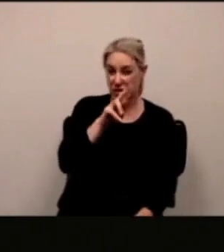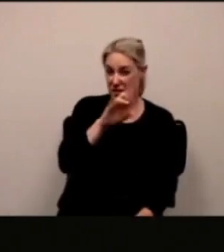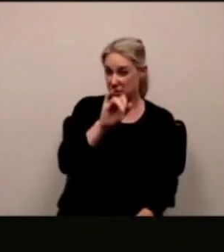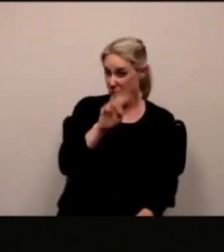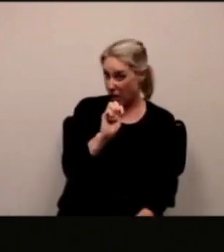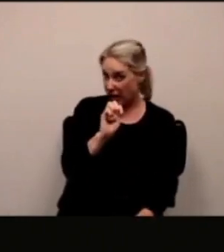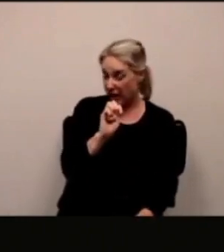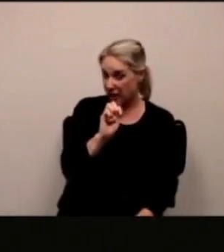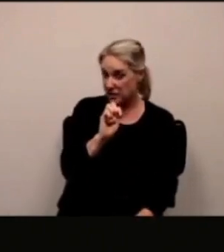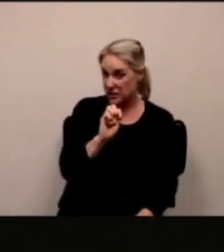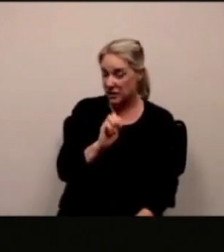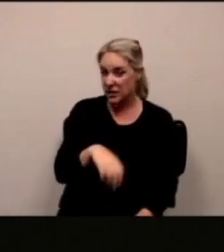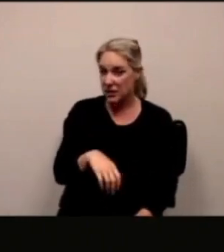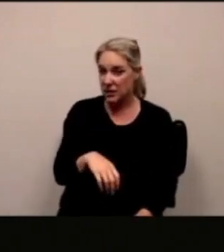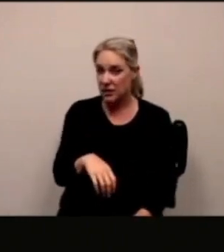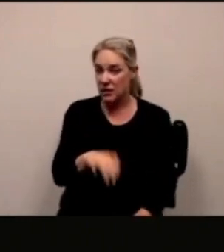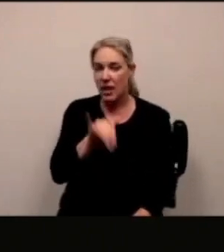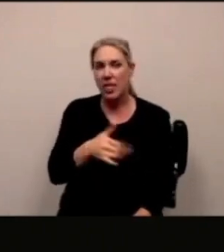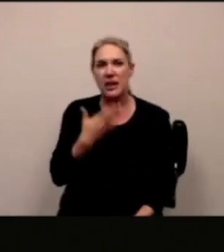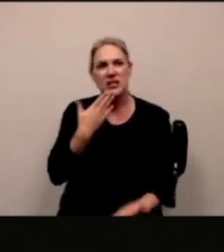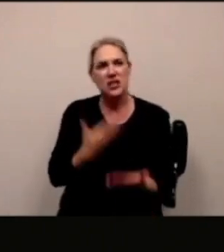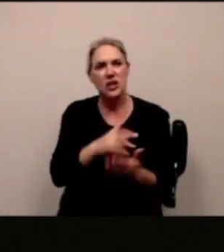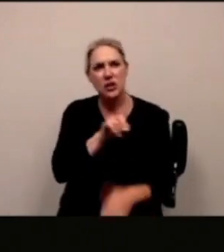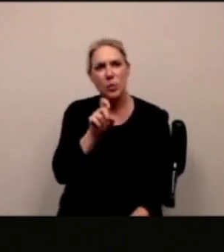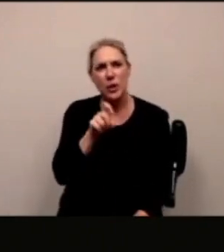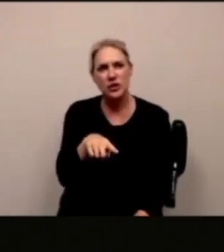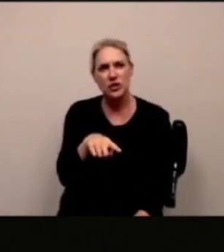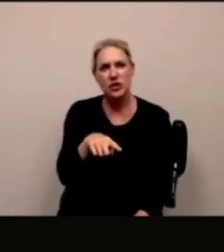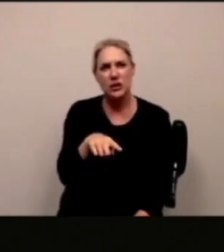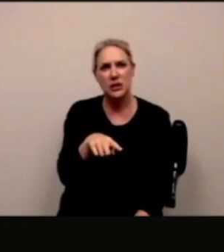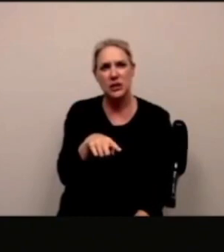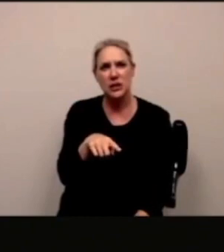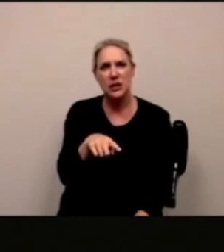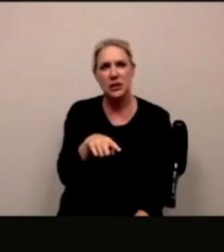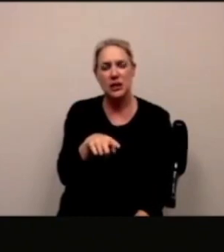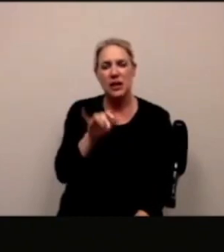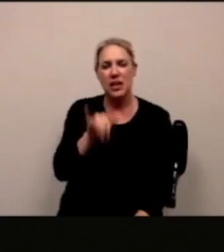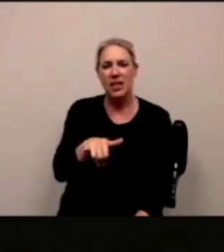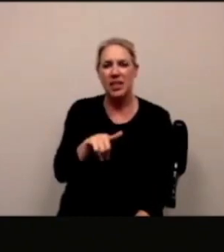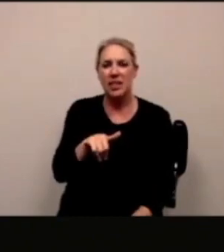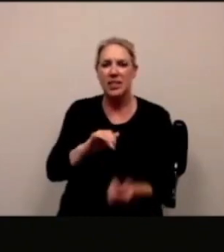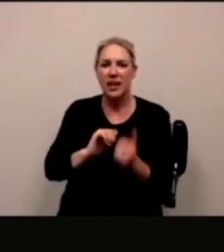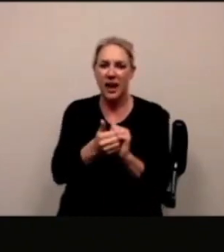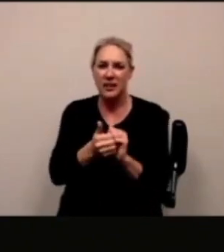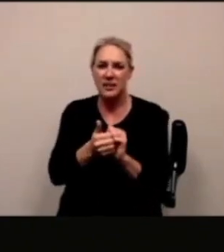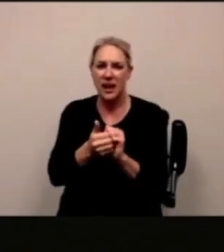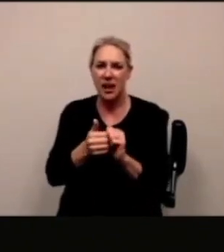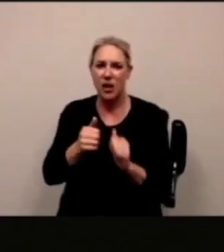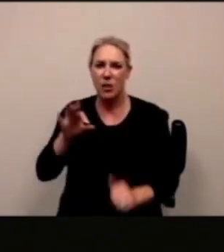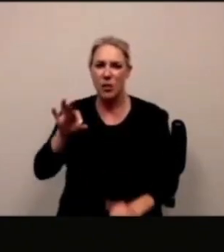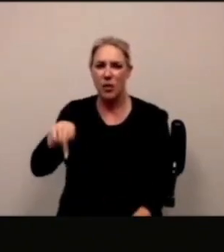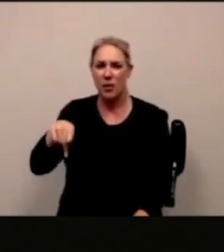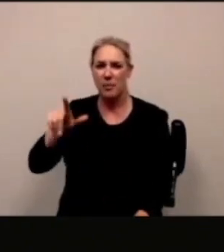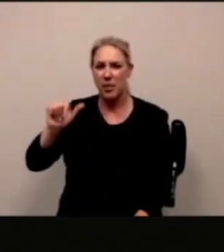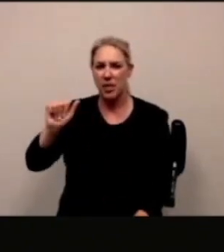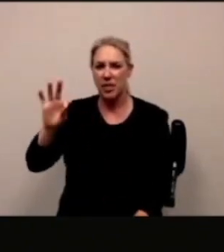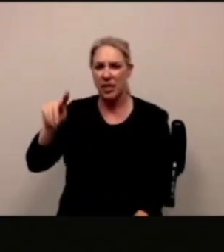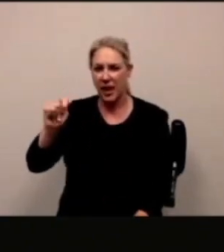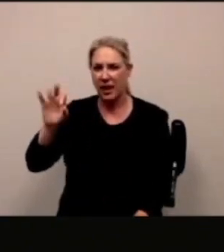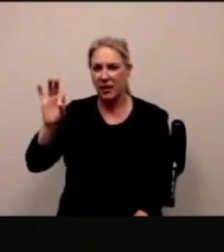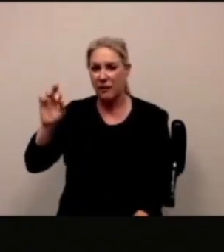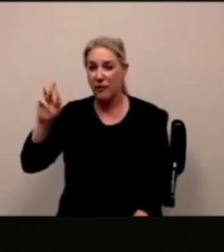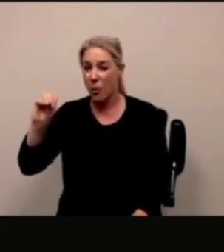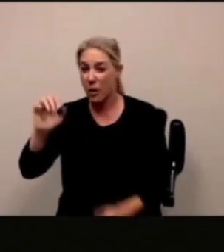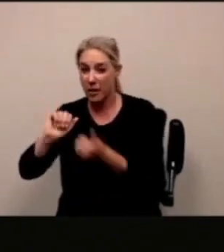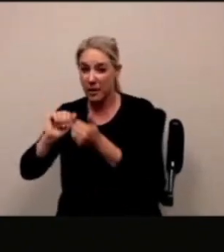and reflects how platformer games often work, so that the sprite stays in the center and the world is moving around behind it.